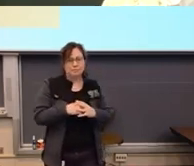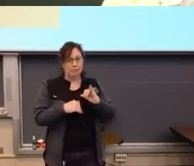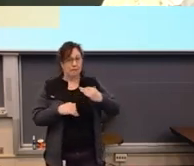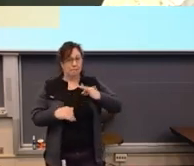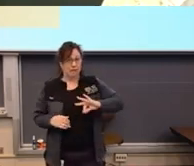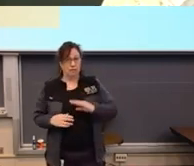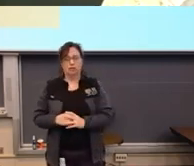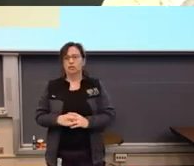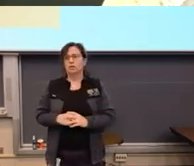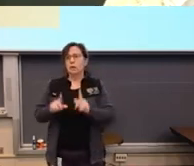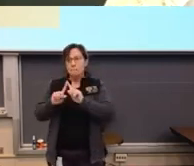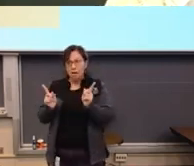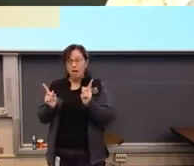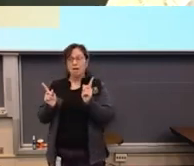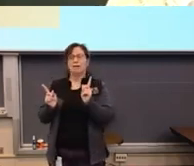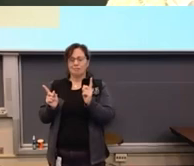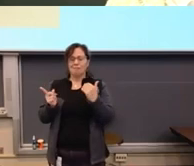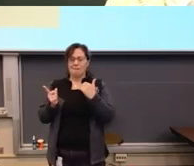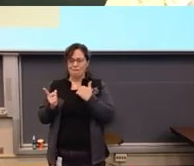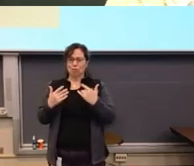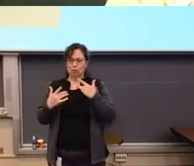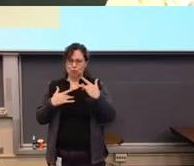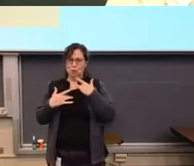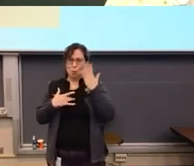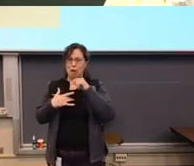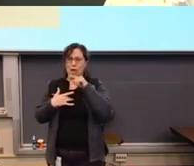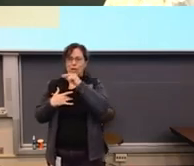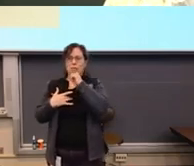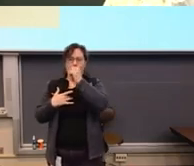The concern, though, is that because they have limited insight,